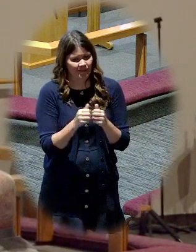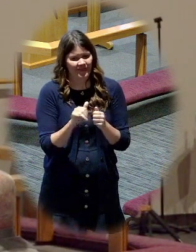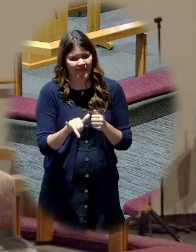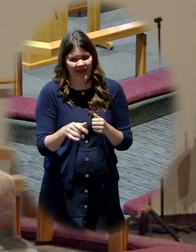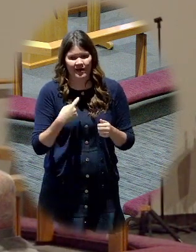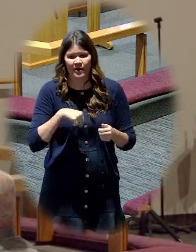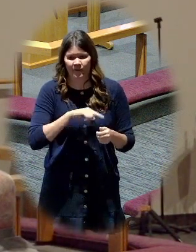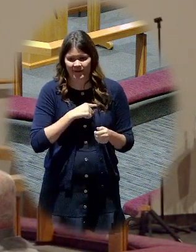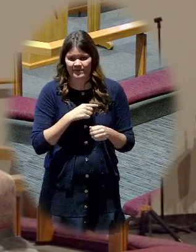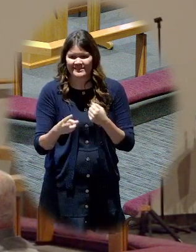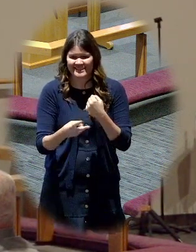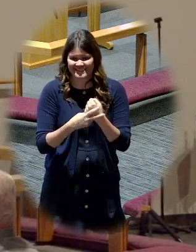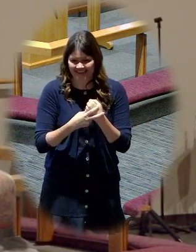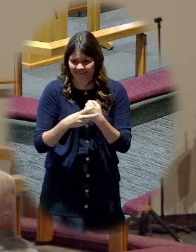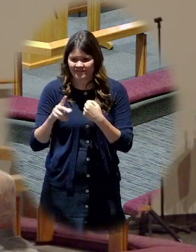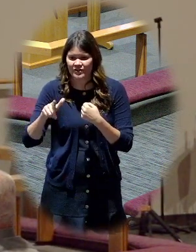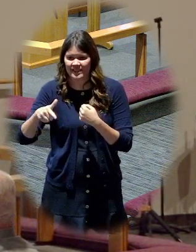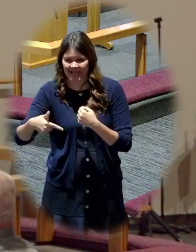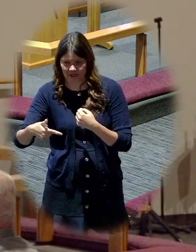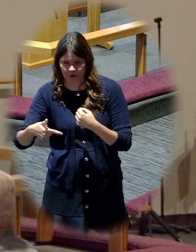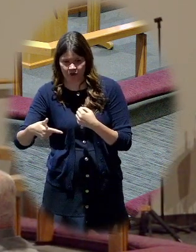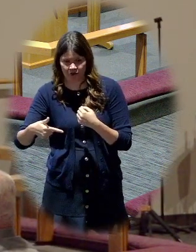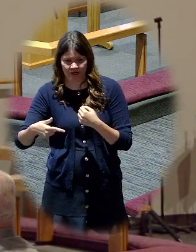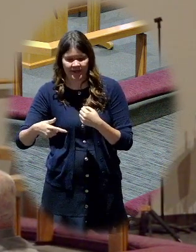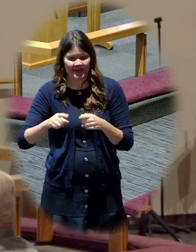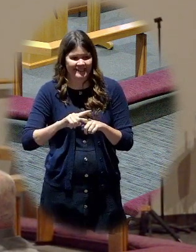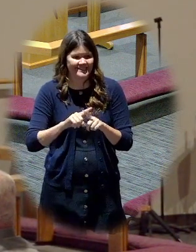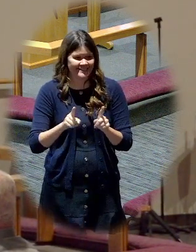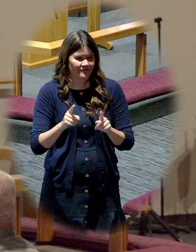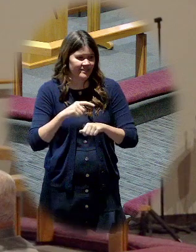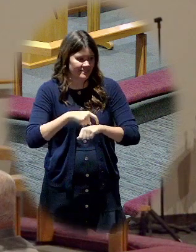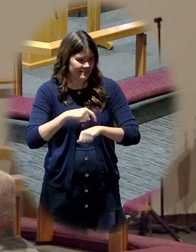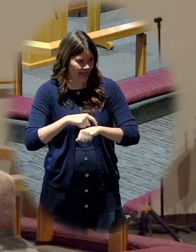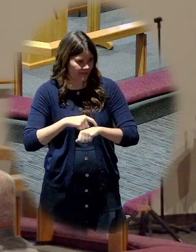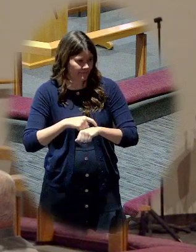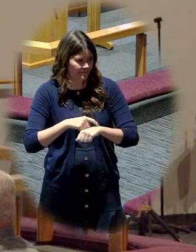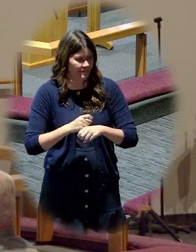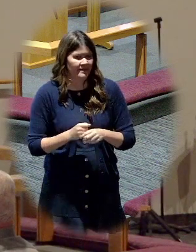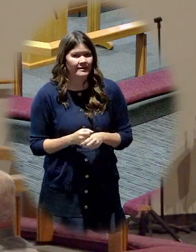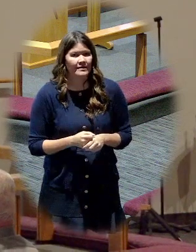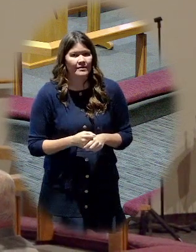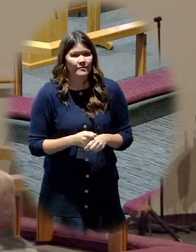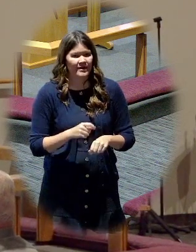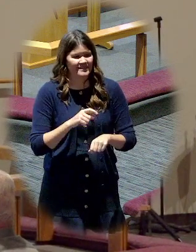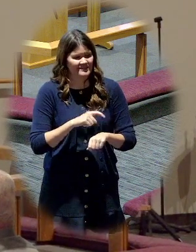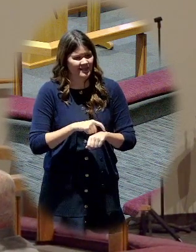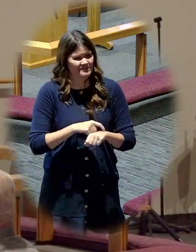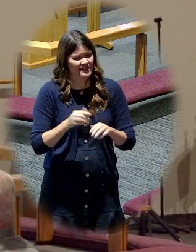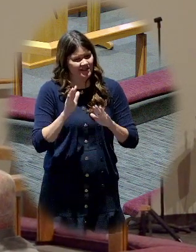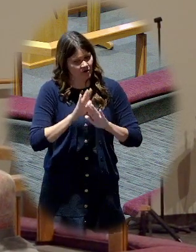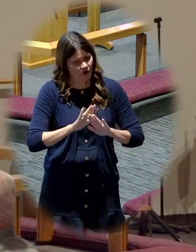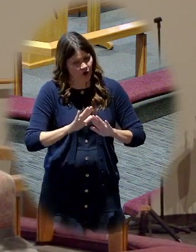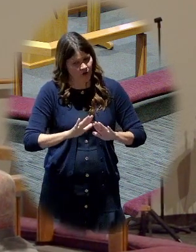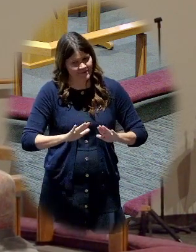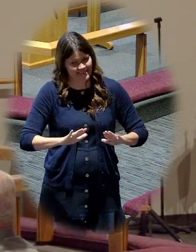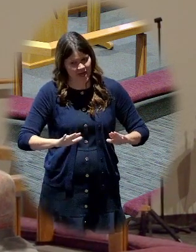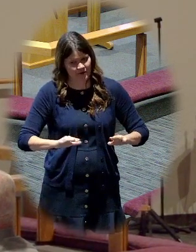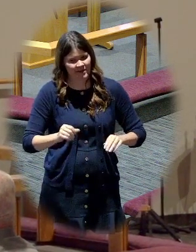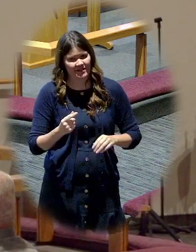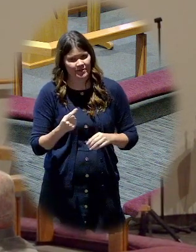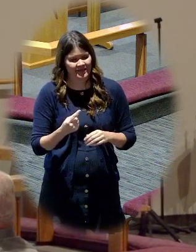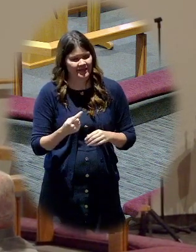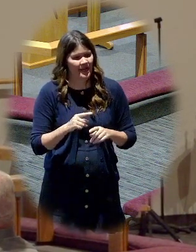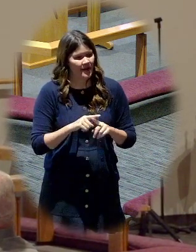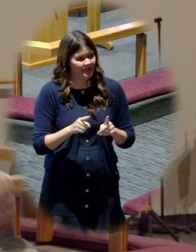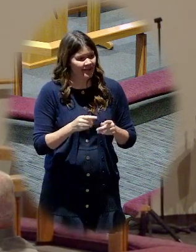pin in this program, and we're going to save it for another time when things kind of settle in a little bit. With that being said, I want to